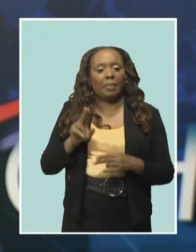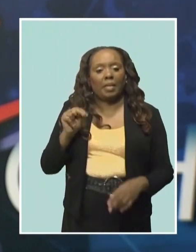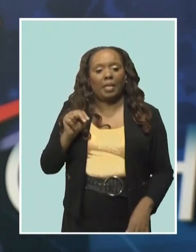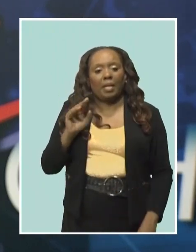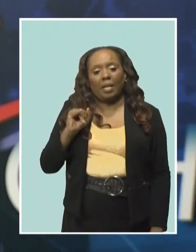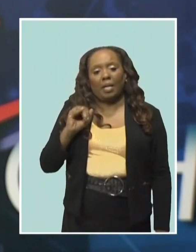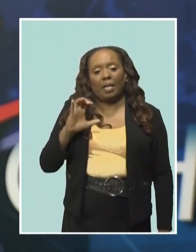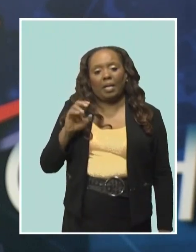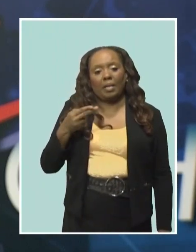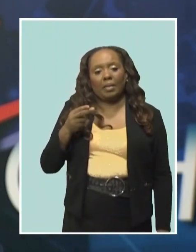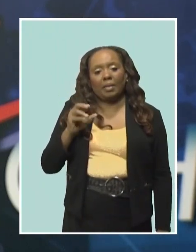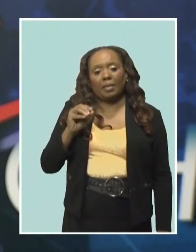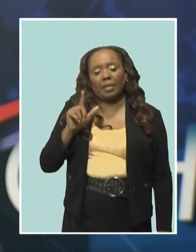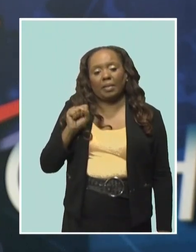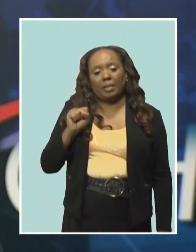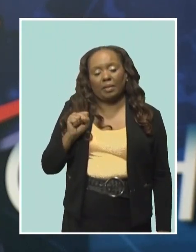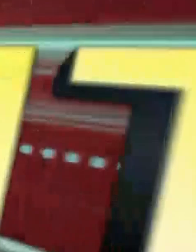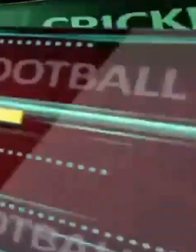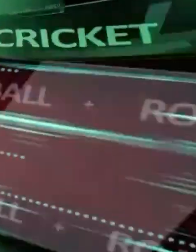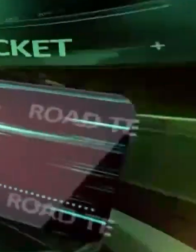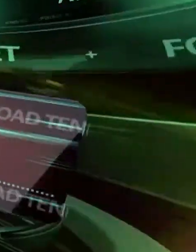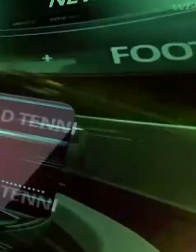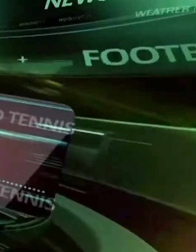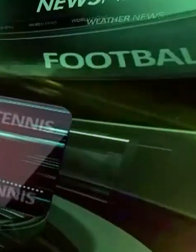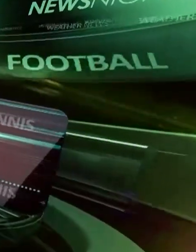both veteran and upcoming performers.